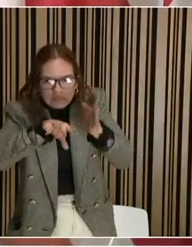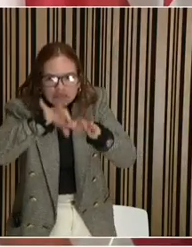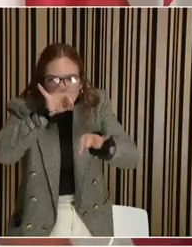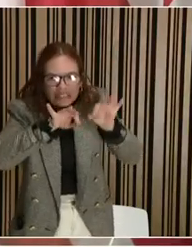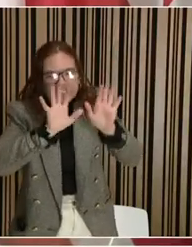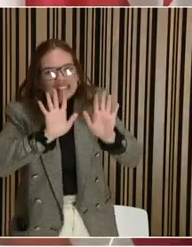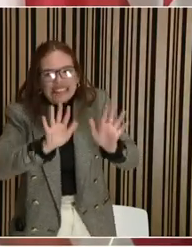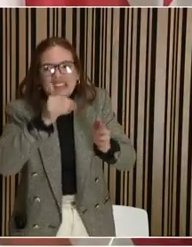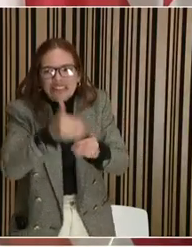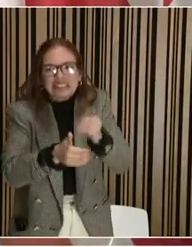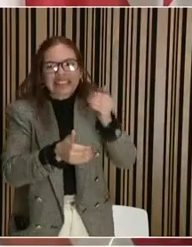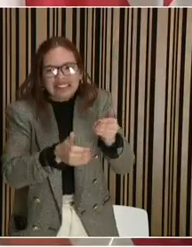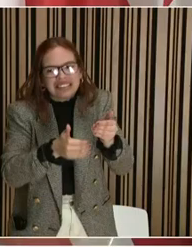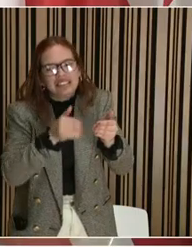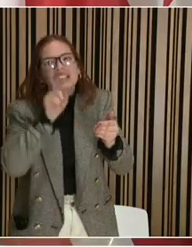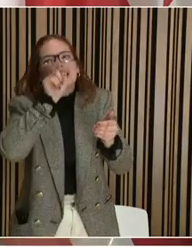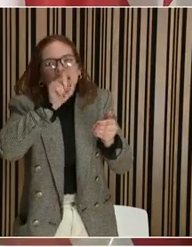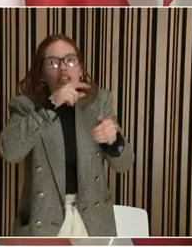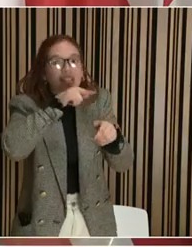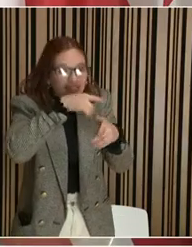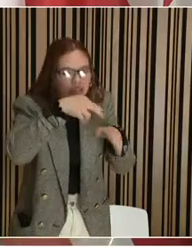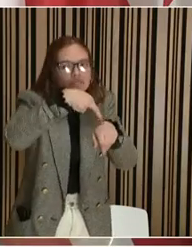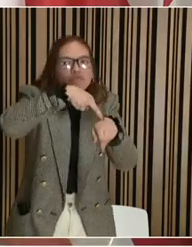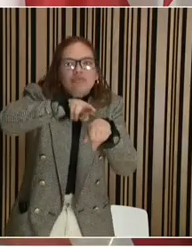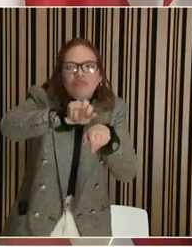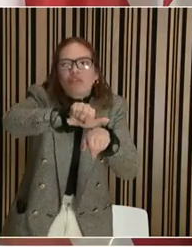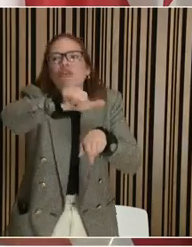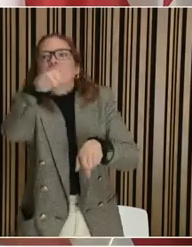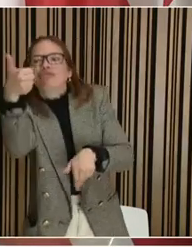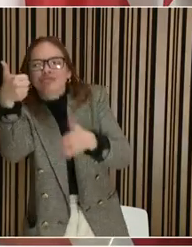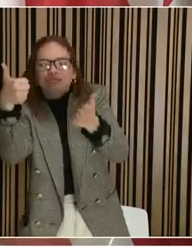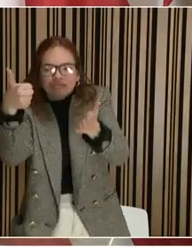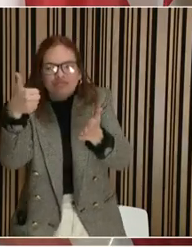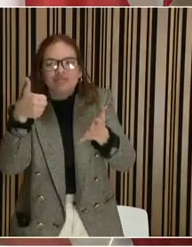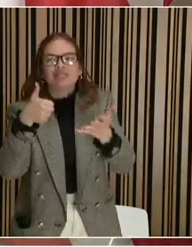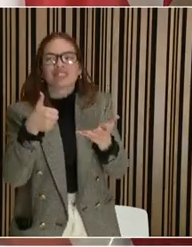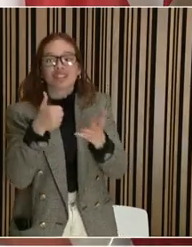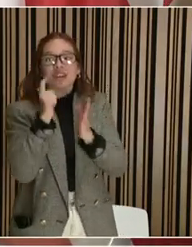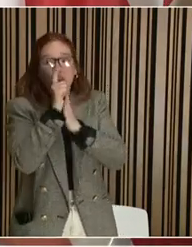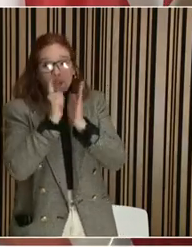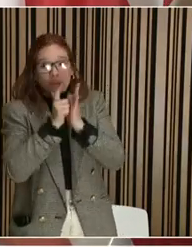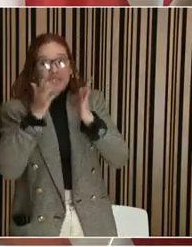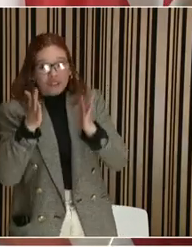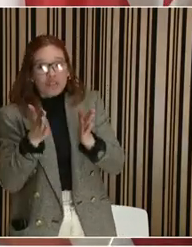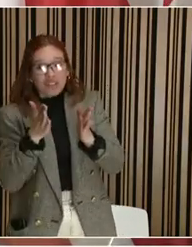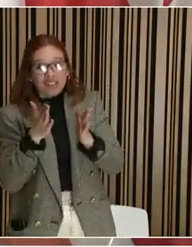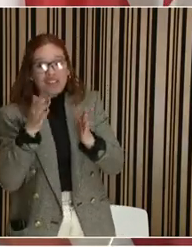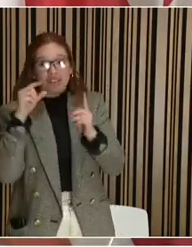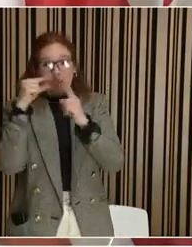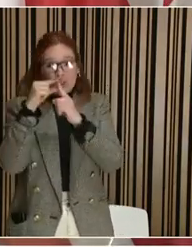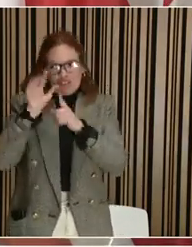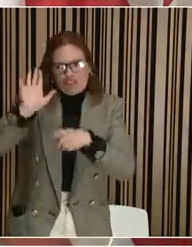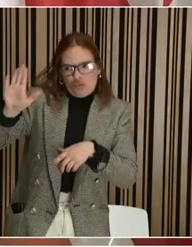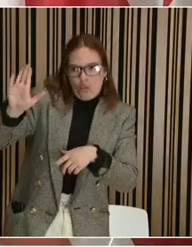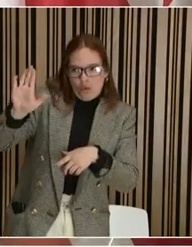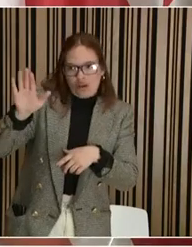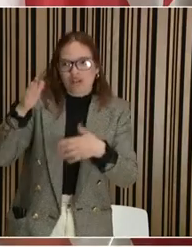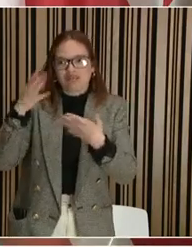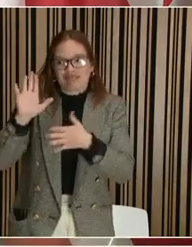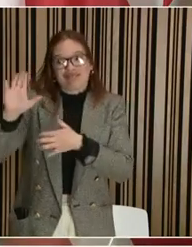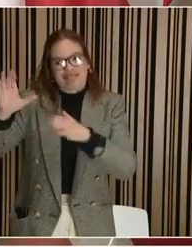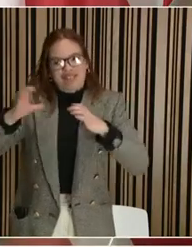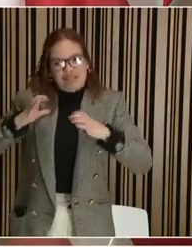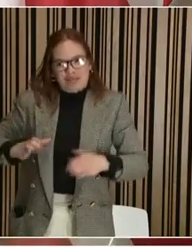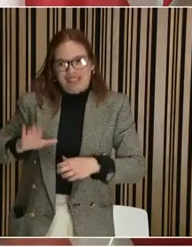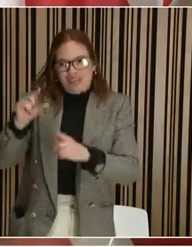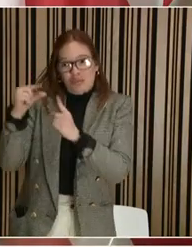out. Those are that lawyer's words for her client, and I can't mischaracterize